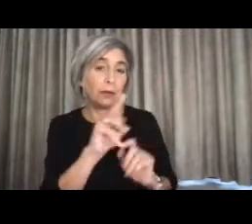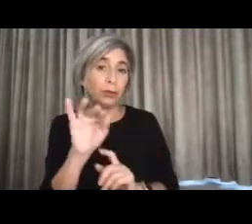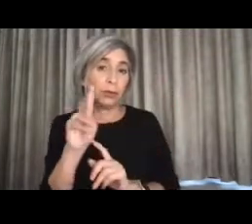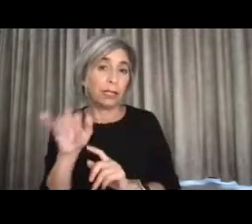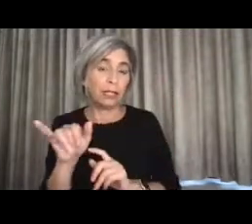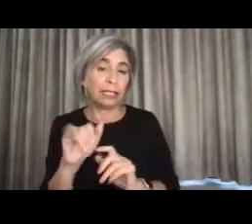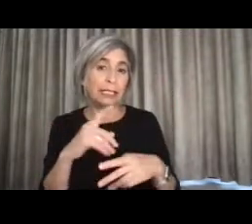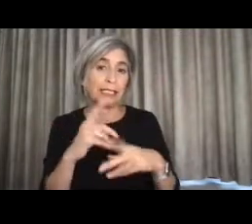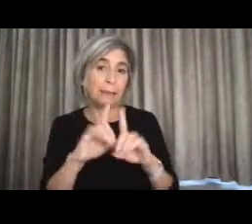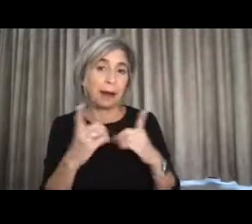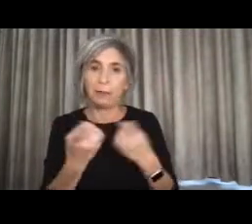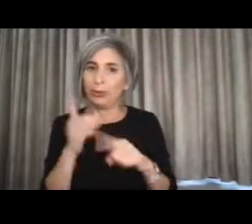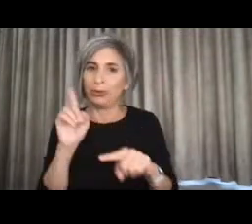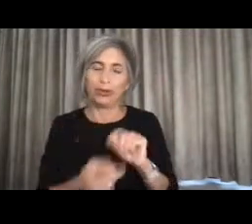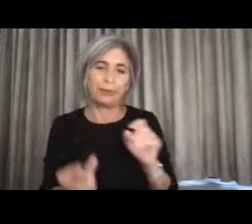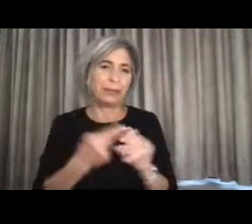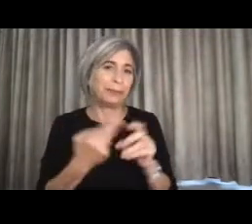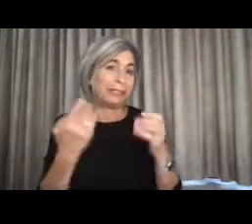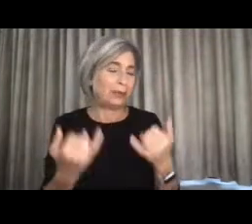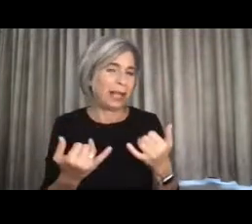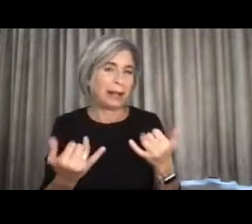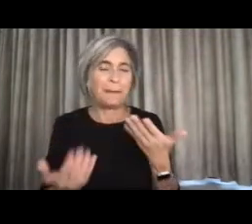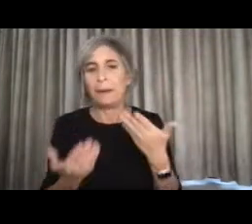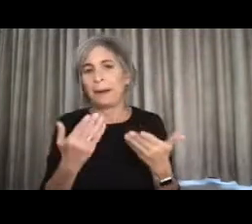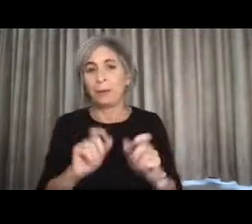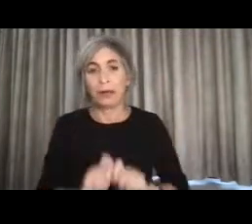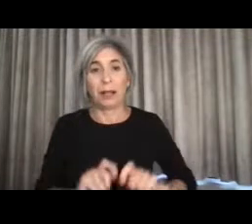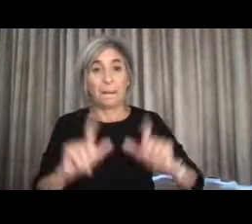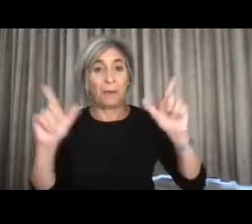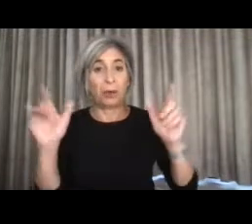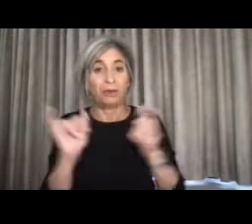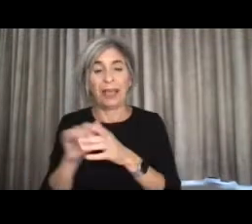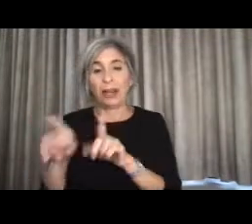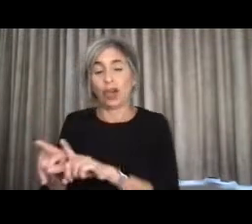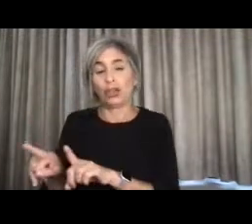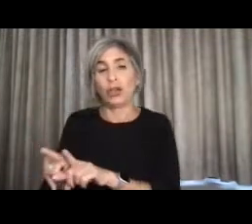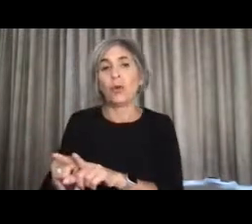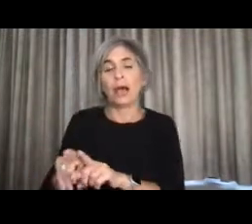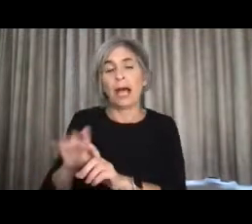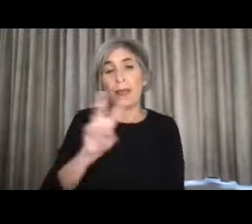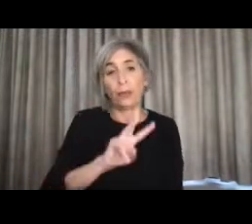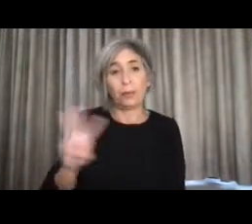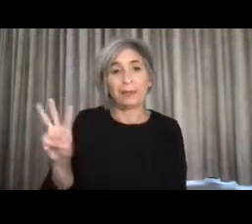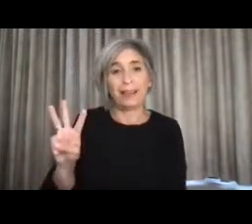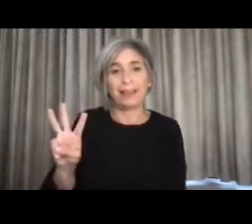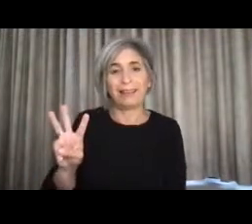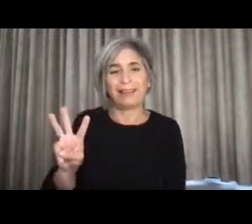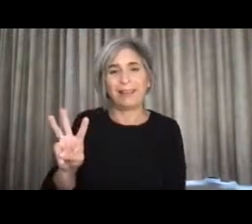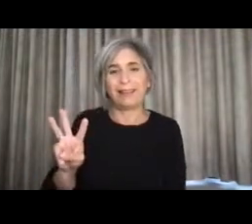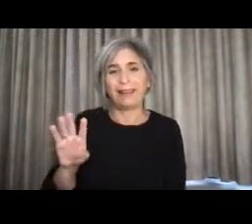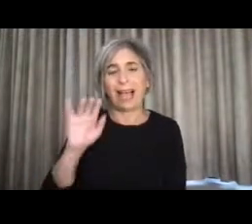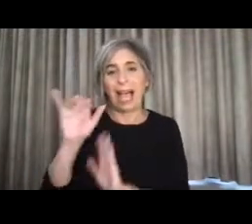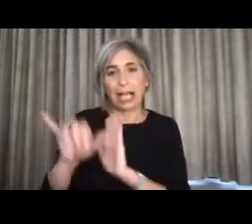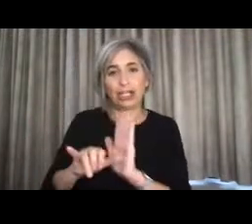to participate today. And perhaps we can post that as well, Laura, on our website and on our